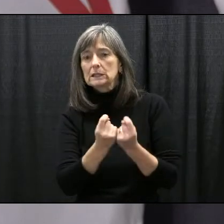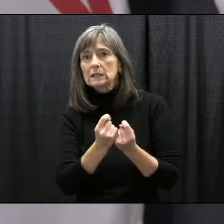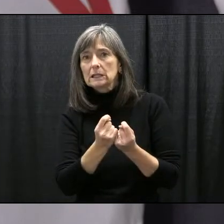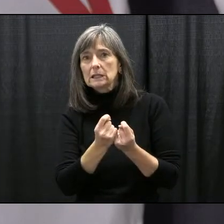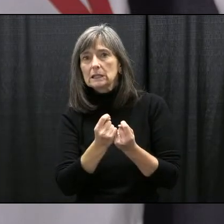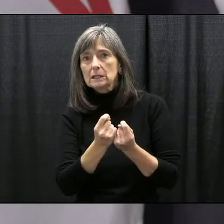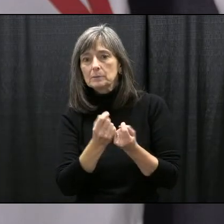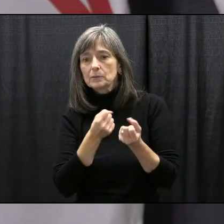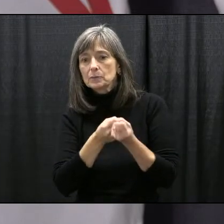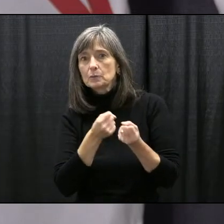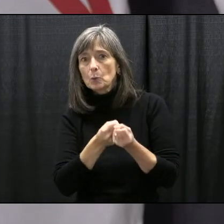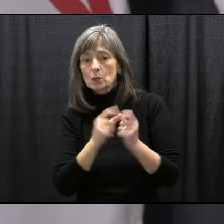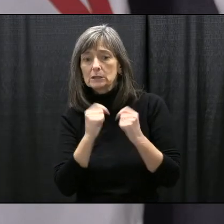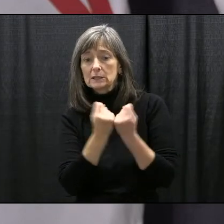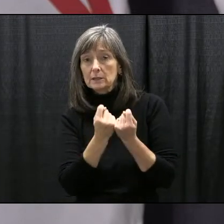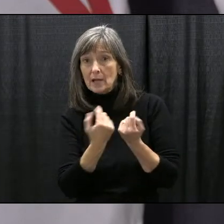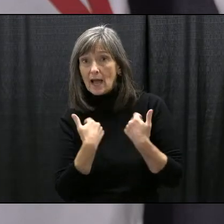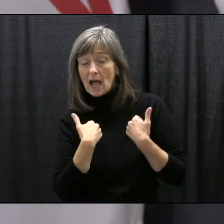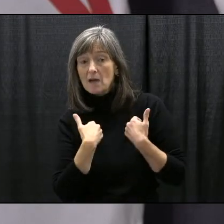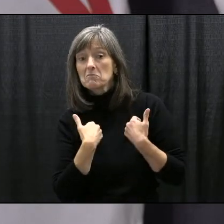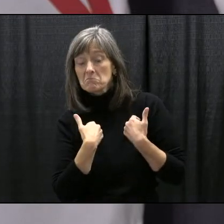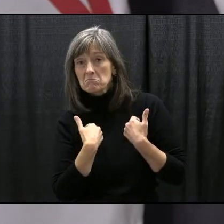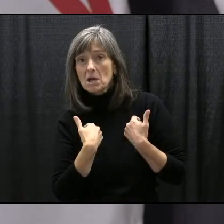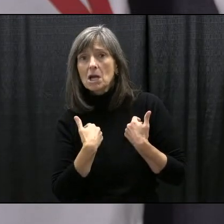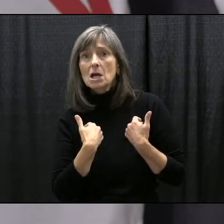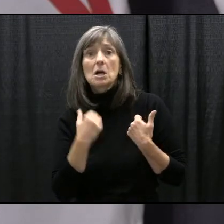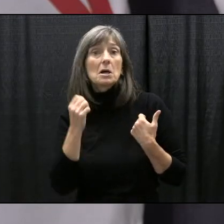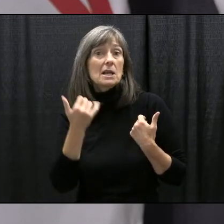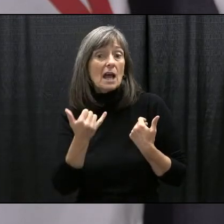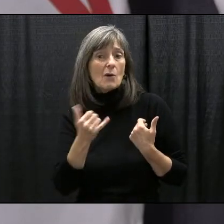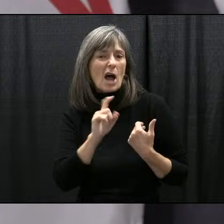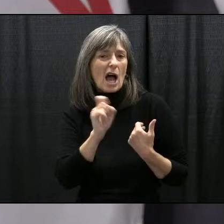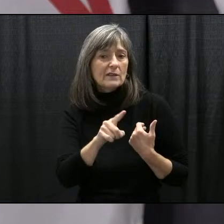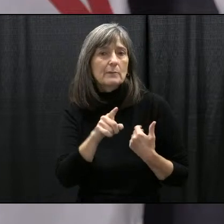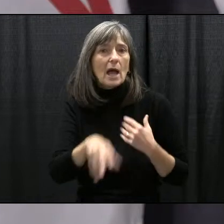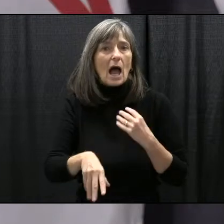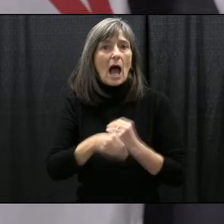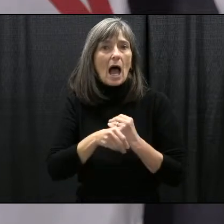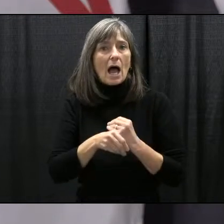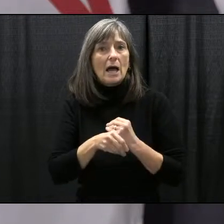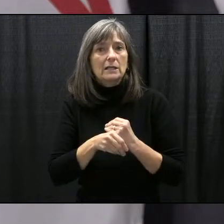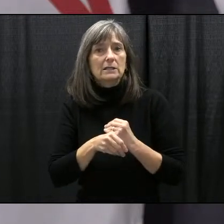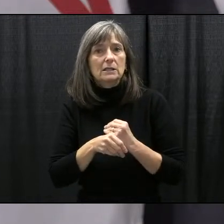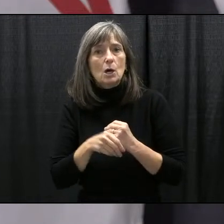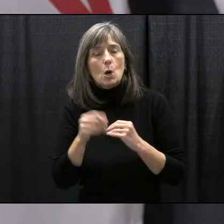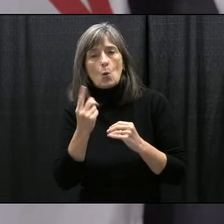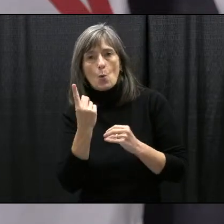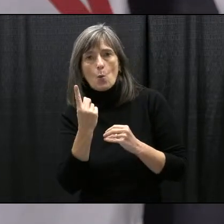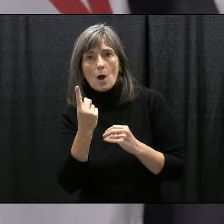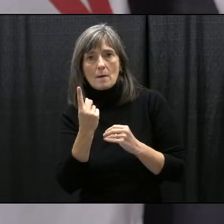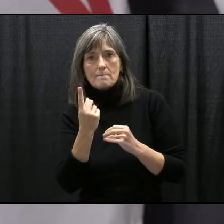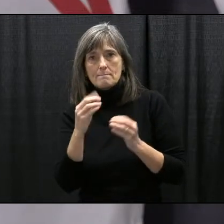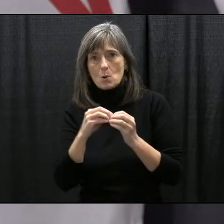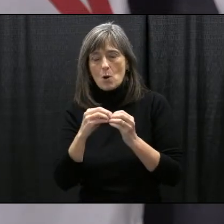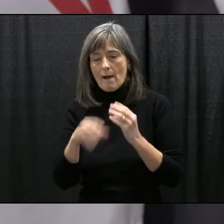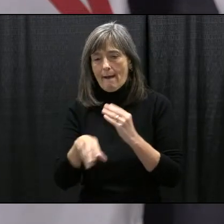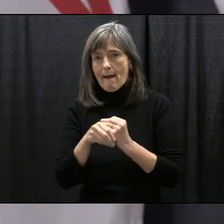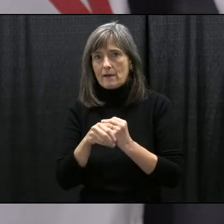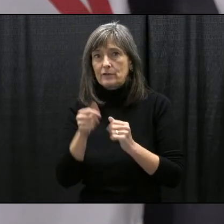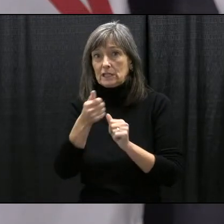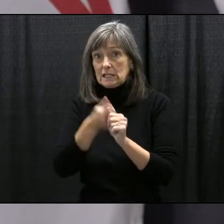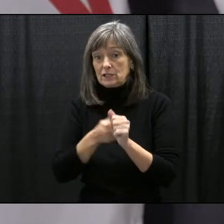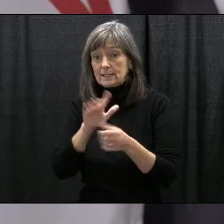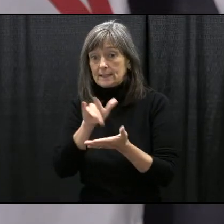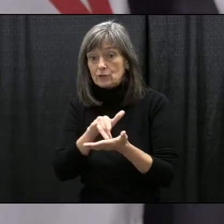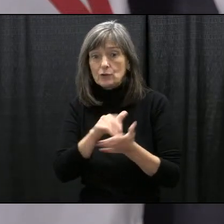their respective regions by establishing at least 1 new collaborative team clinic in their regions before